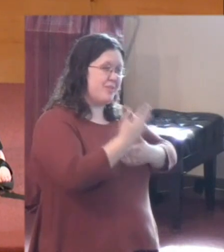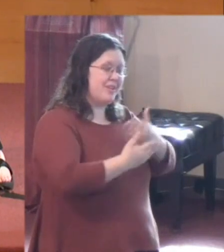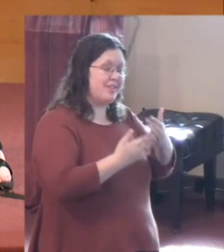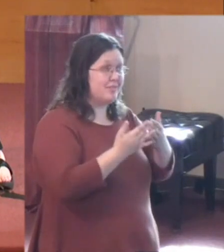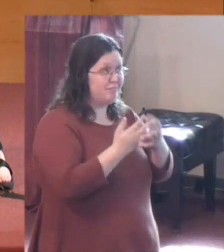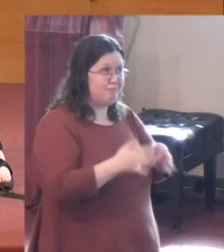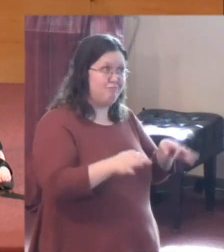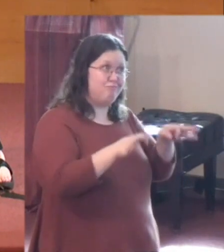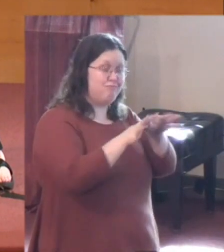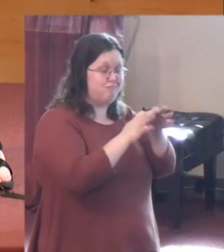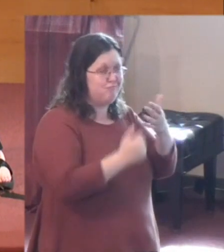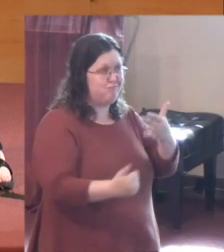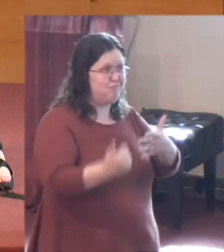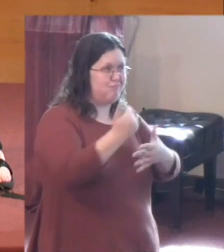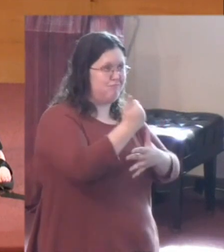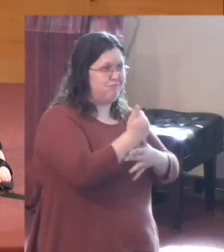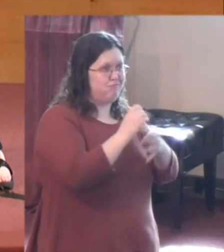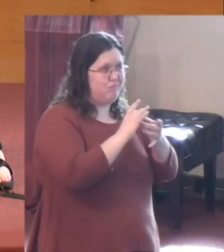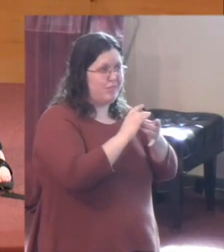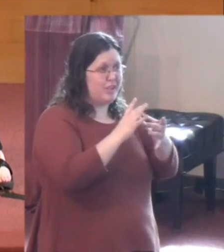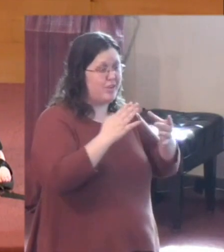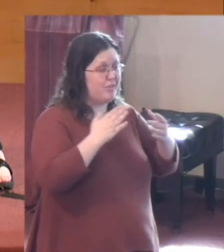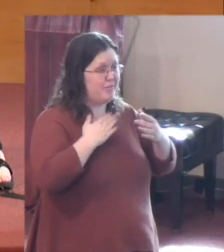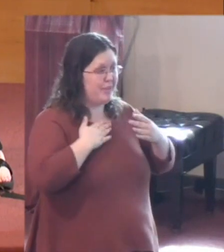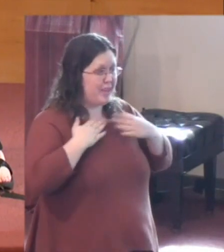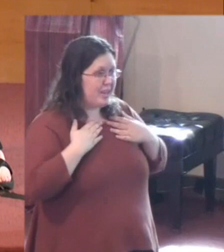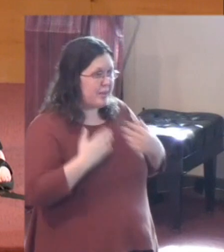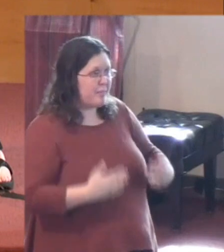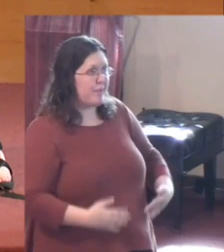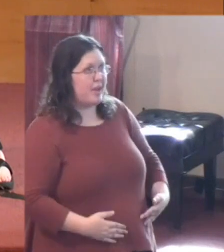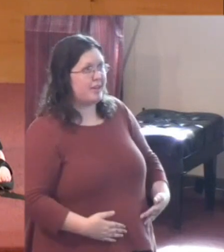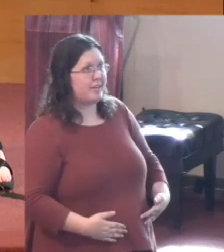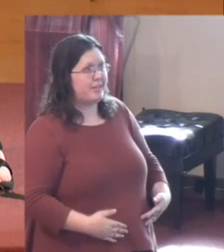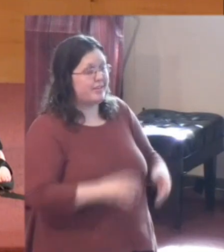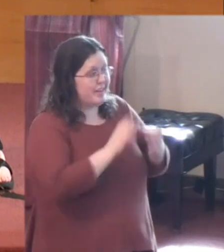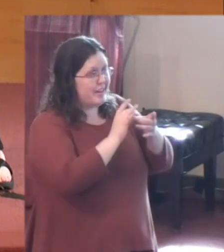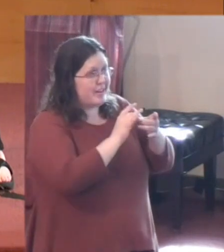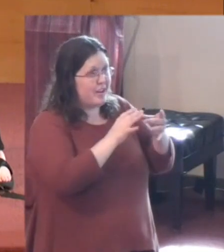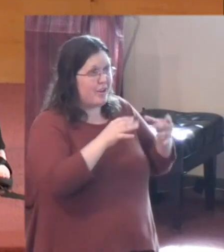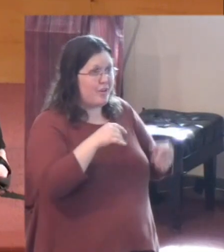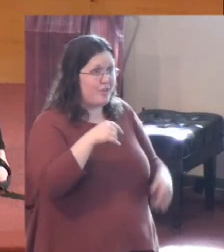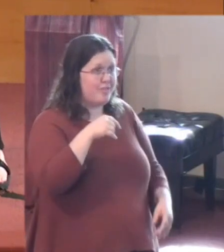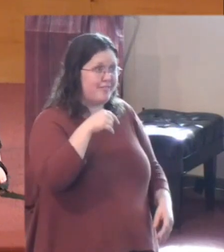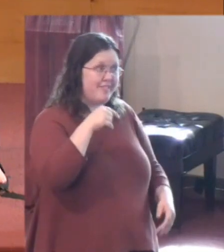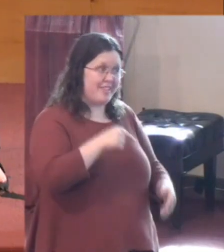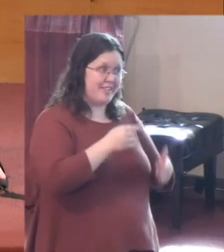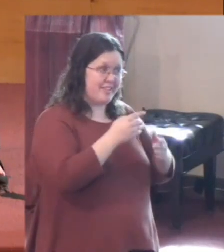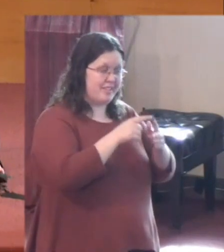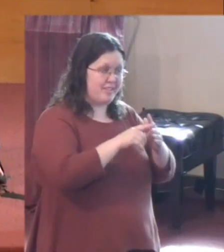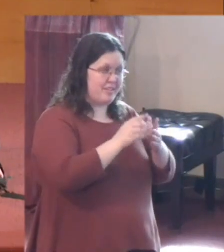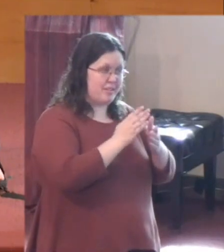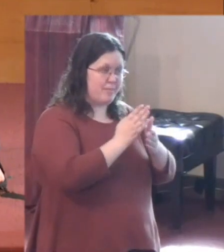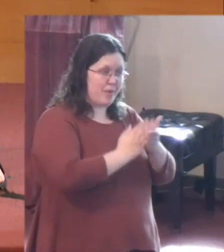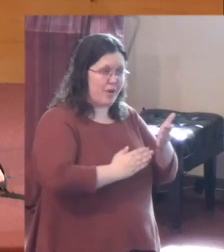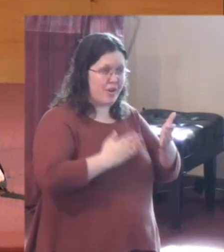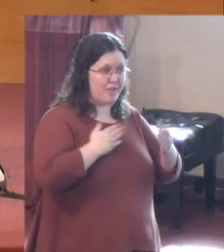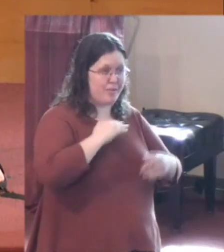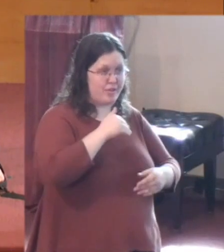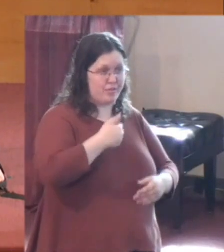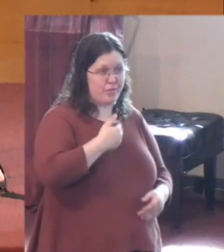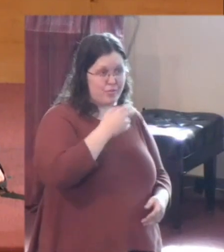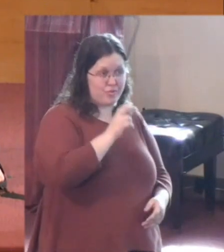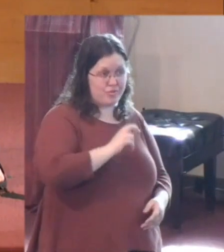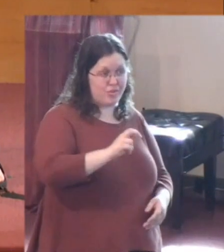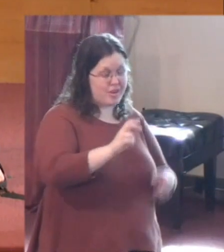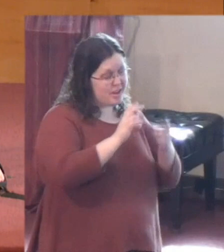go of my physical body, letting go of this phase of my soul's journey.